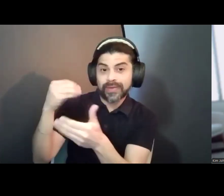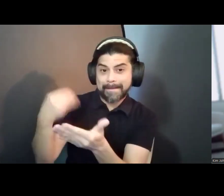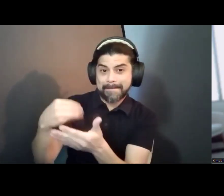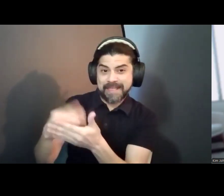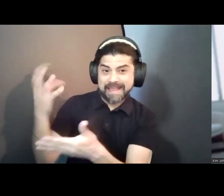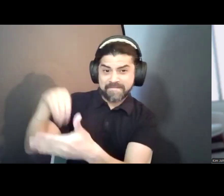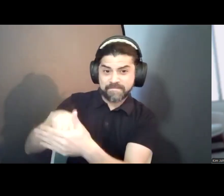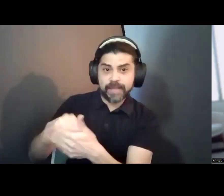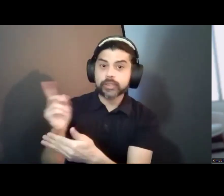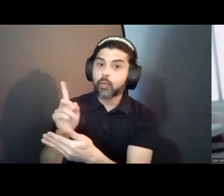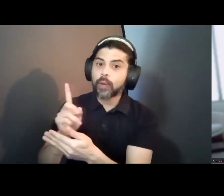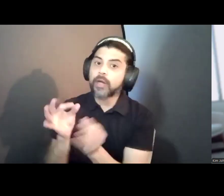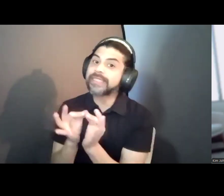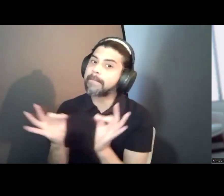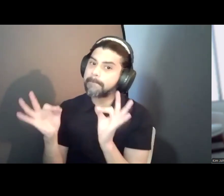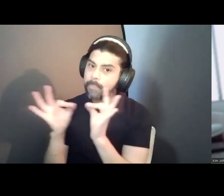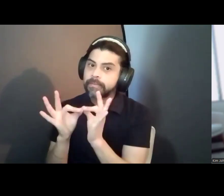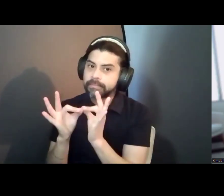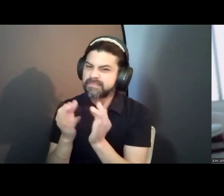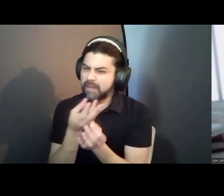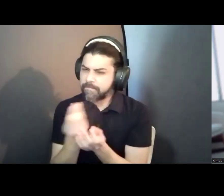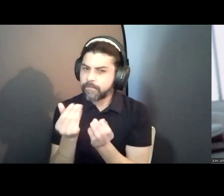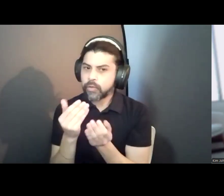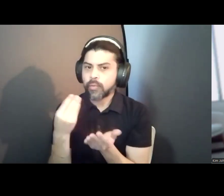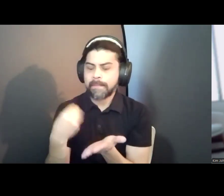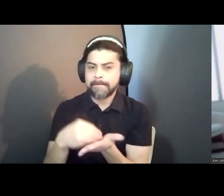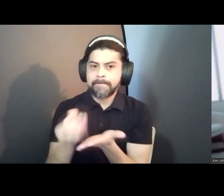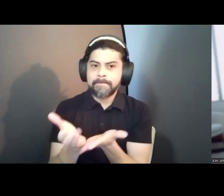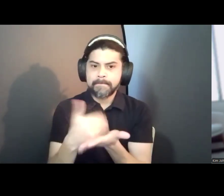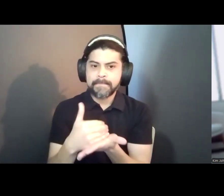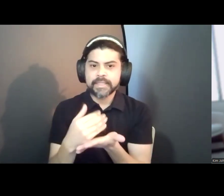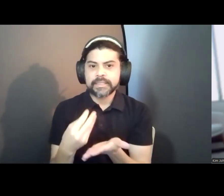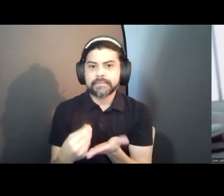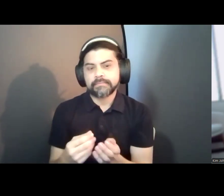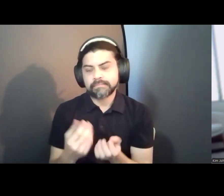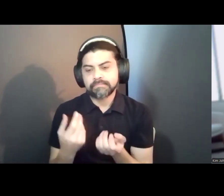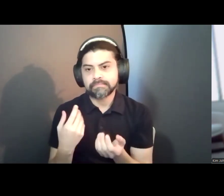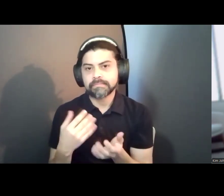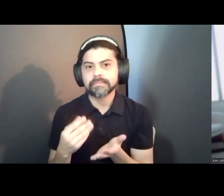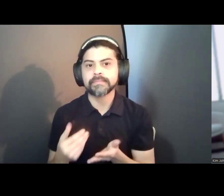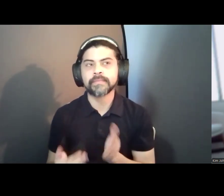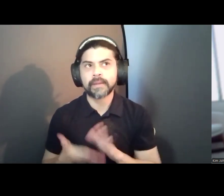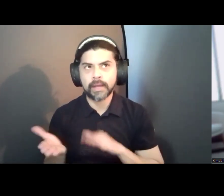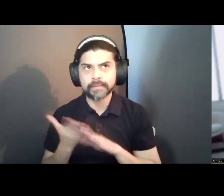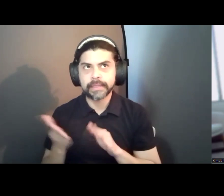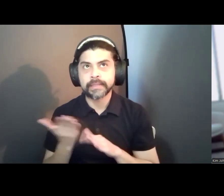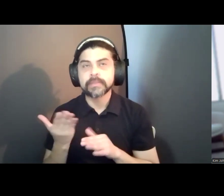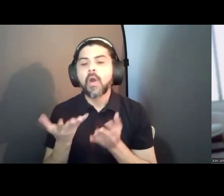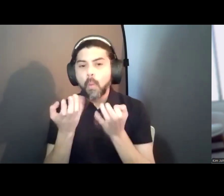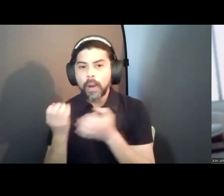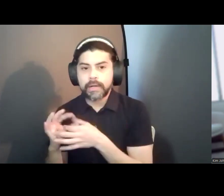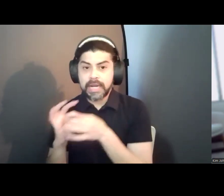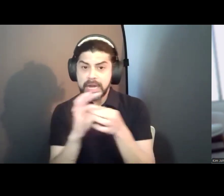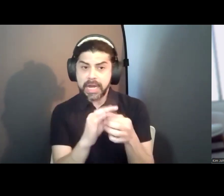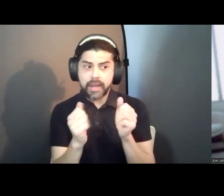just a few quick budget updates. The other place I wanted to highlight and lift up is related to behavioral health and the